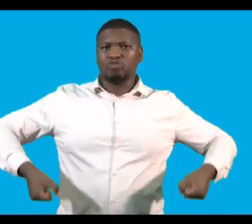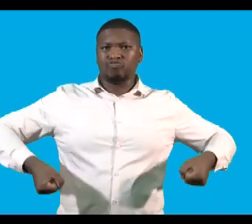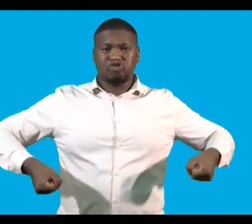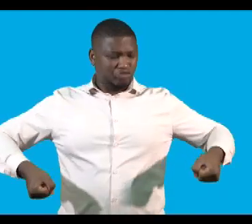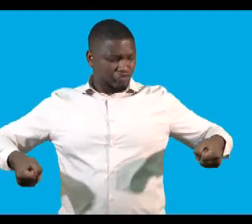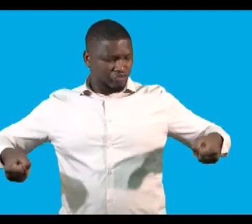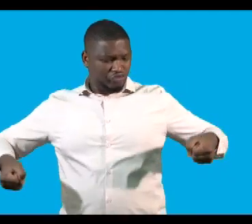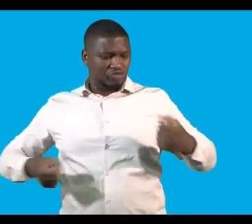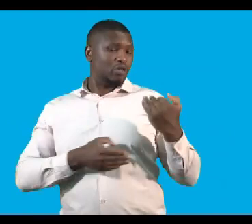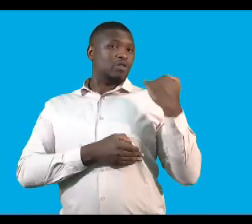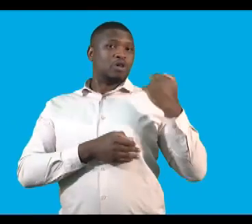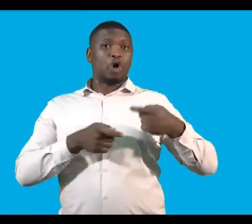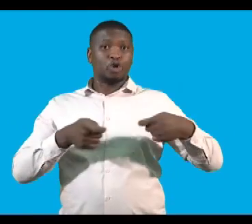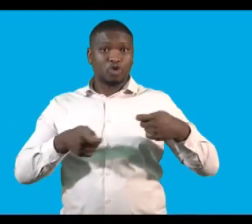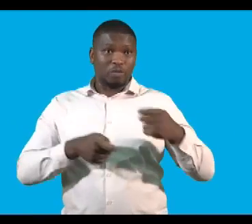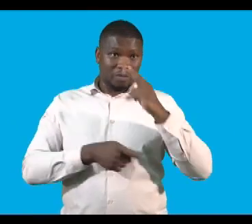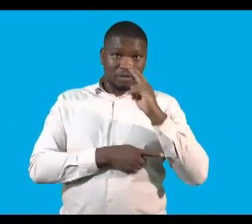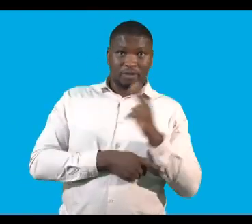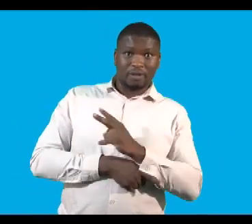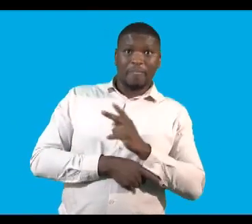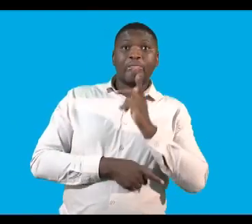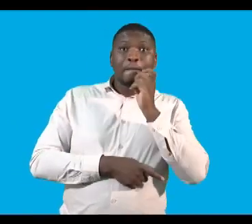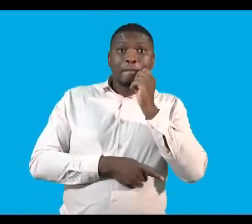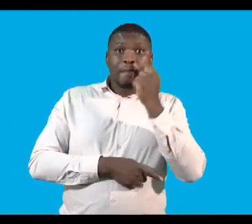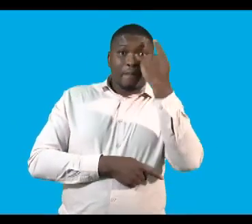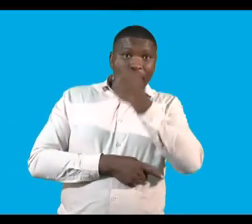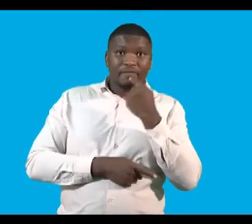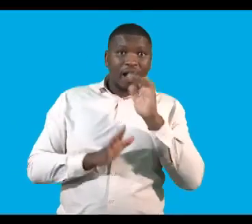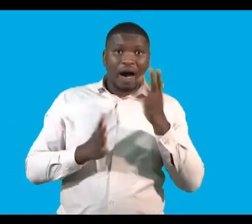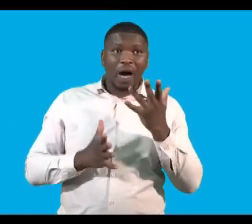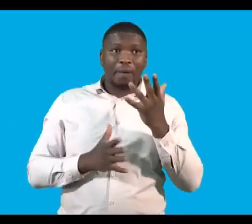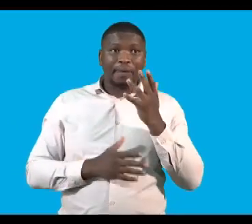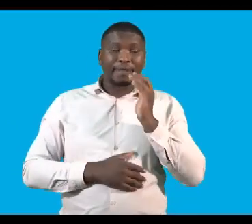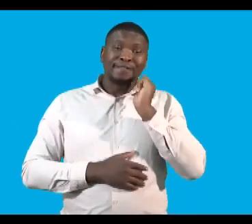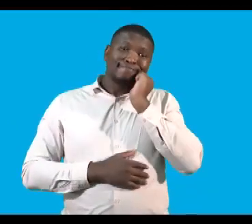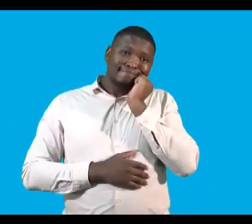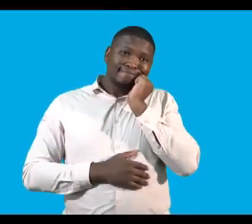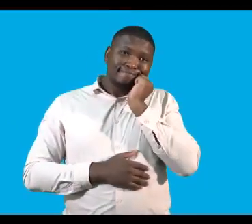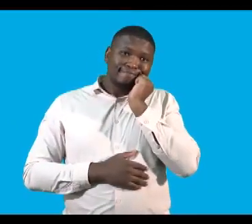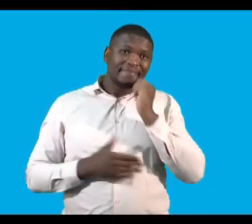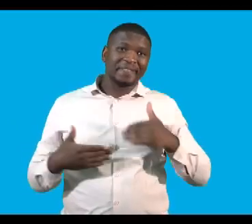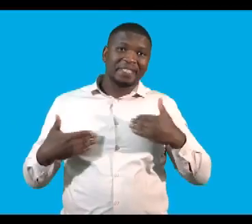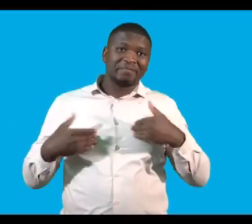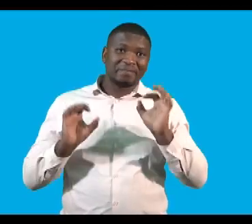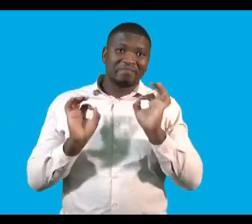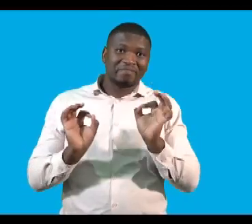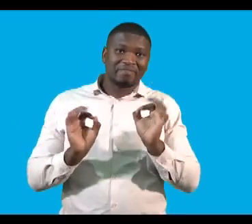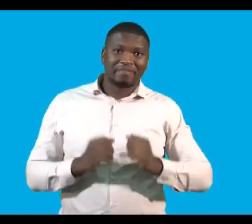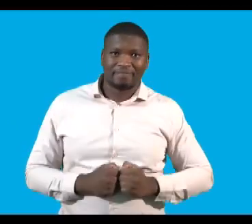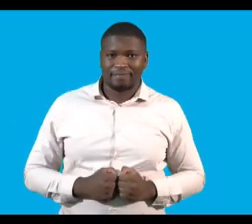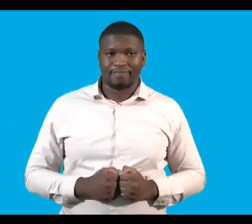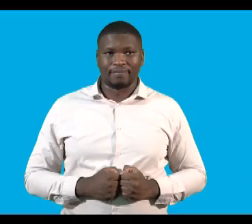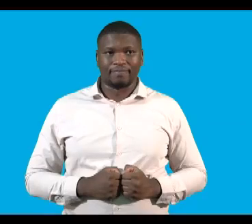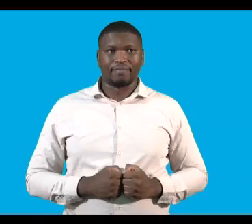packages. There's a store in the background, and stereotypically, the man is not impressed by the shopping trip.